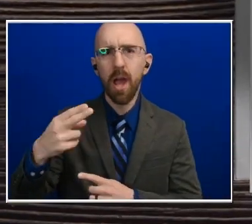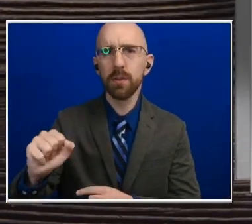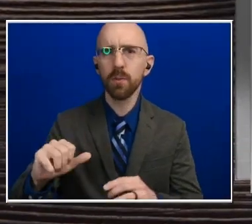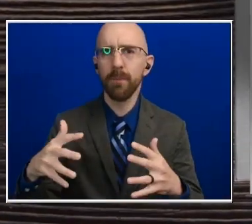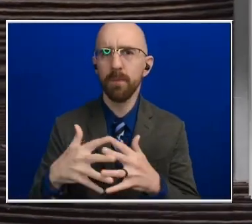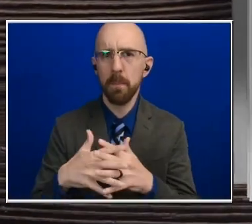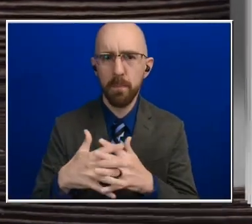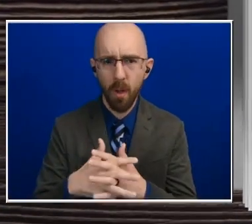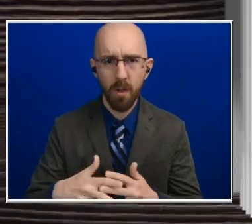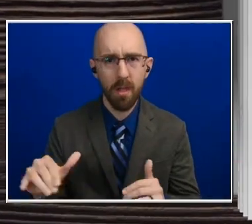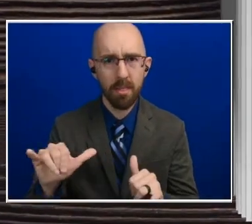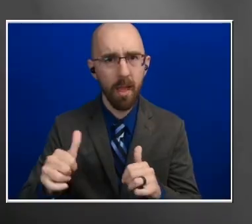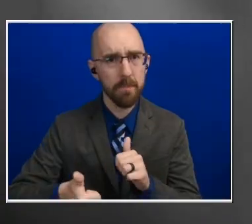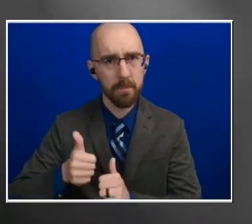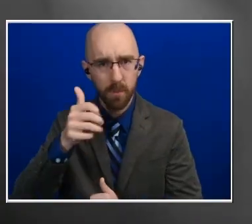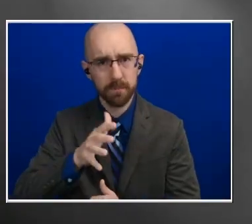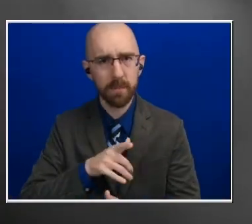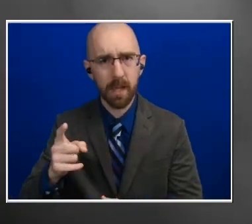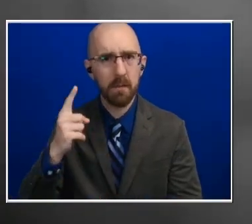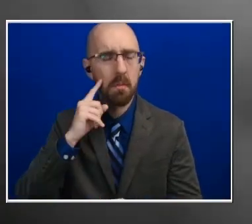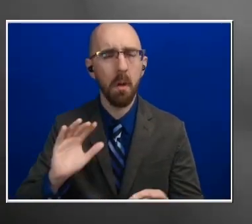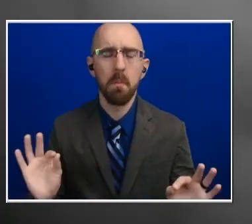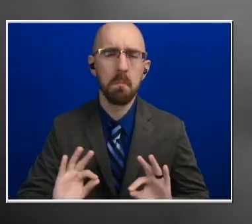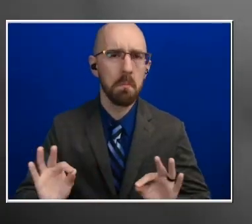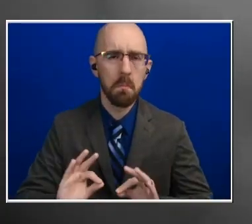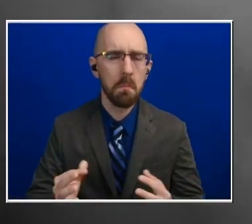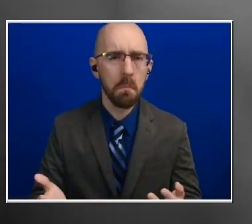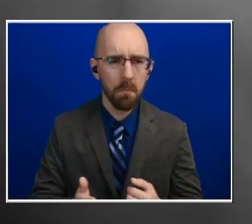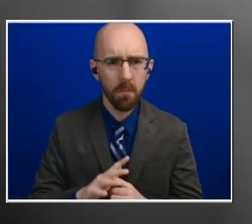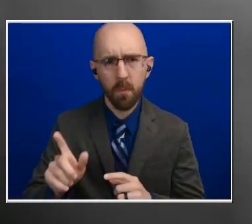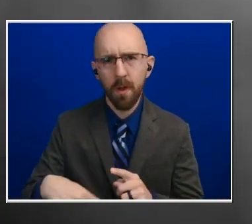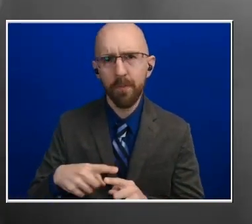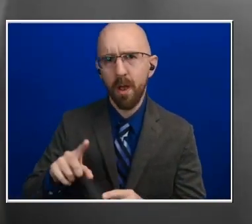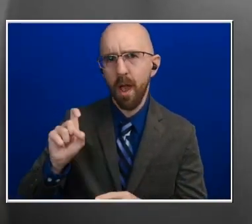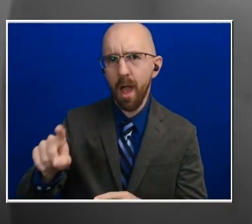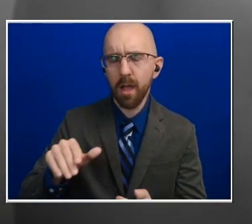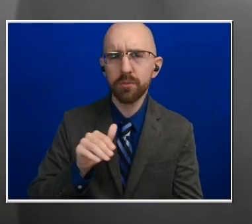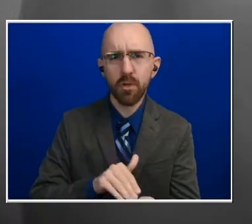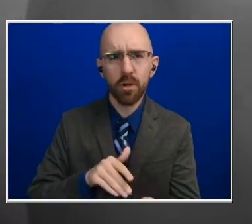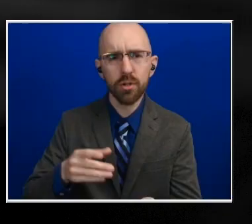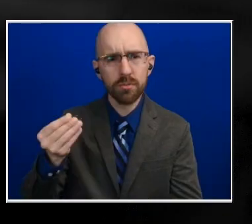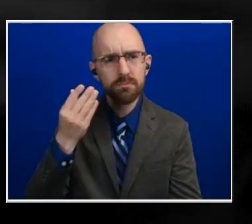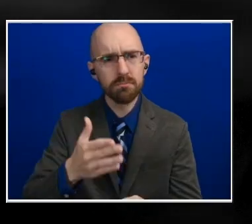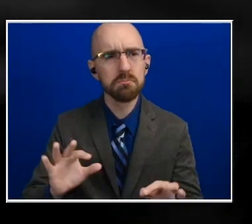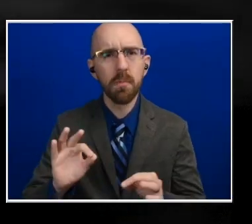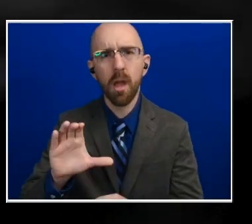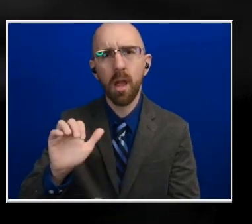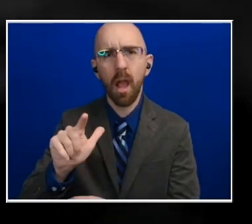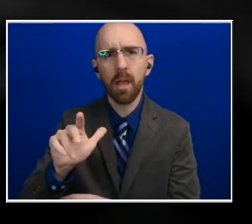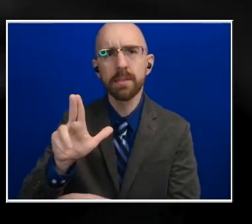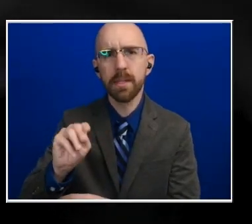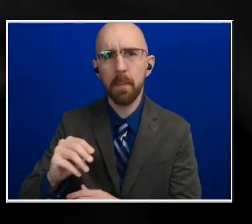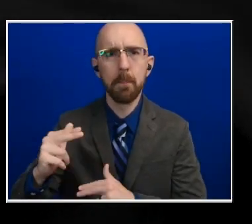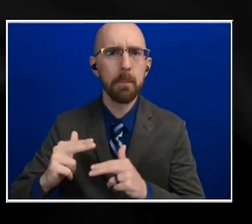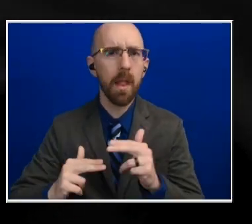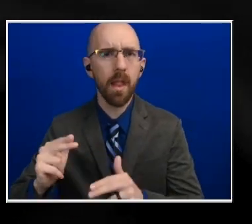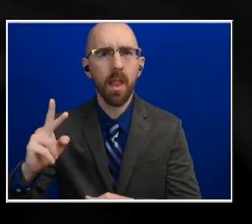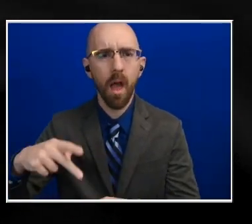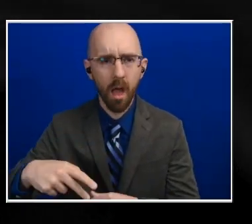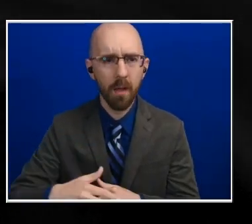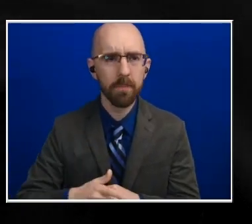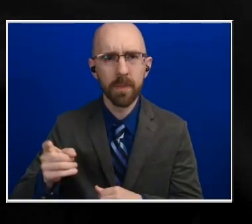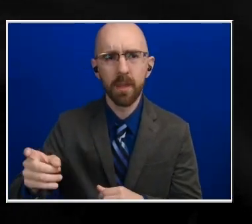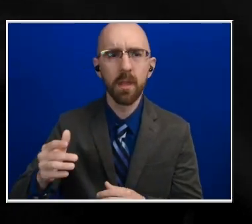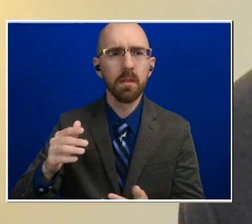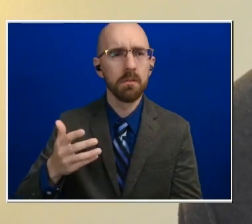most men, he didn't think much of it. When he asked his doctor, he was told it was just a calcium buildup. He, nor his doctor,